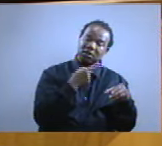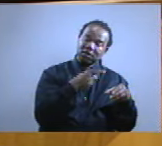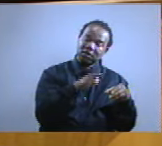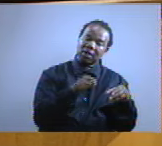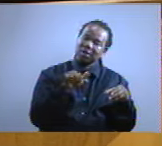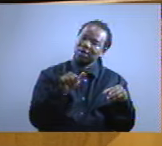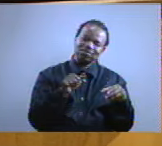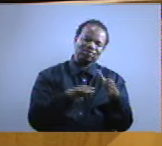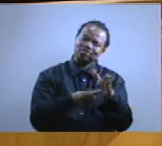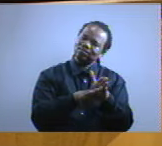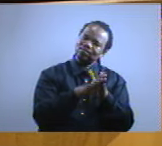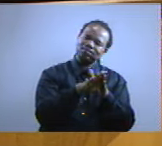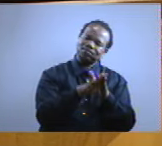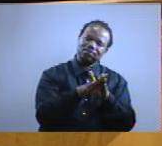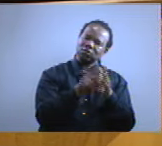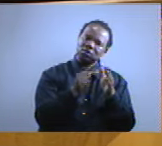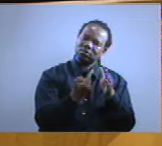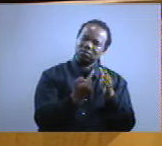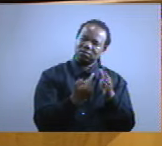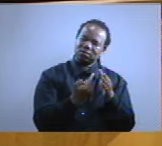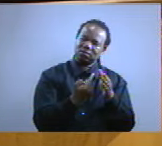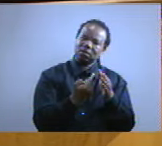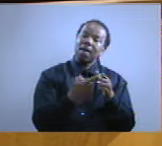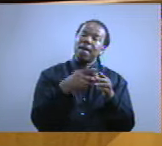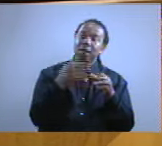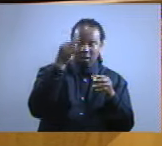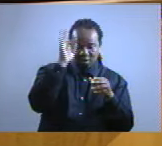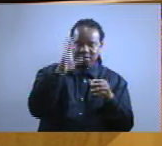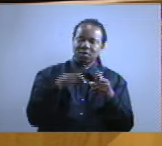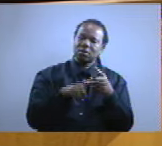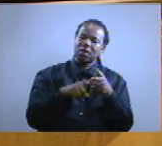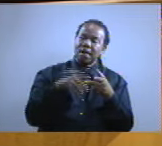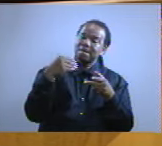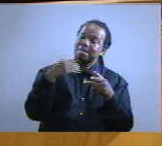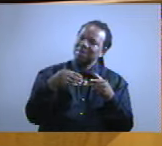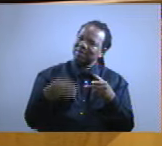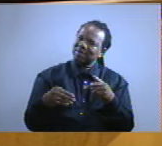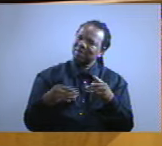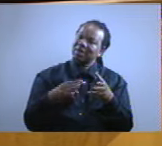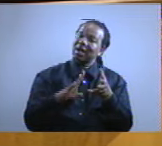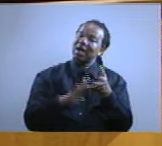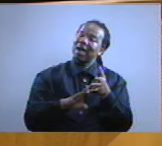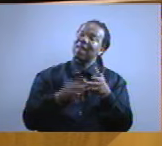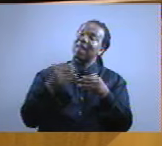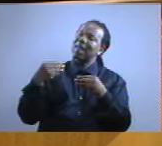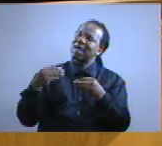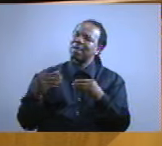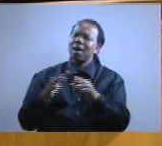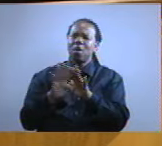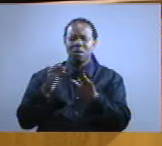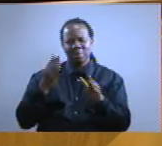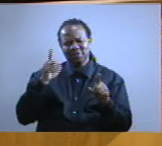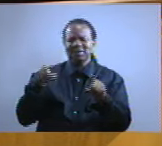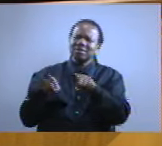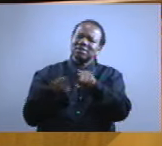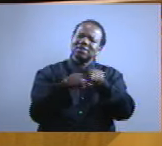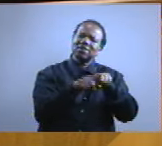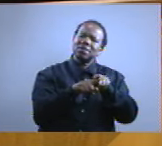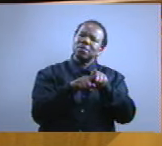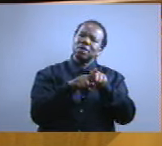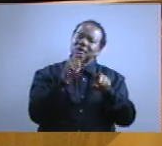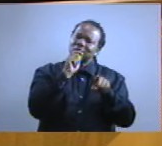area. Therefore, government, business, and labor need to engender a sense of common purpose and mutual